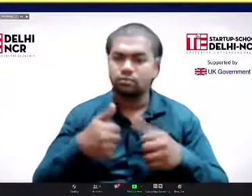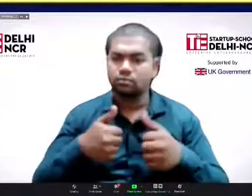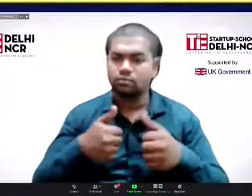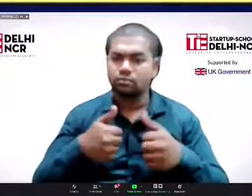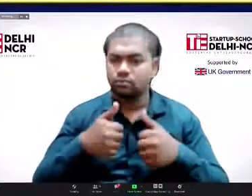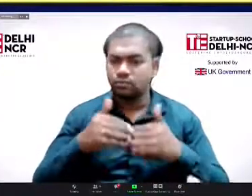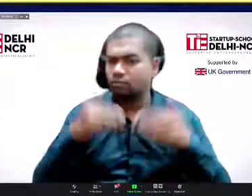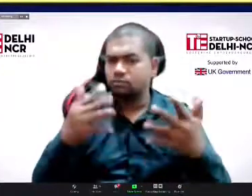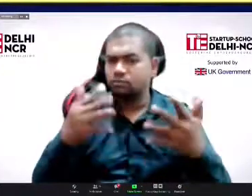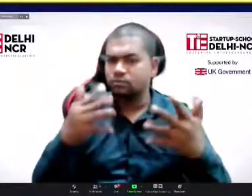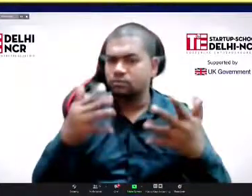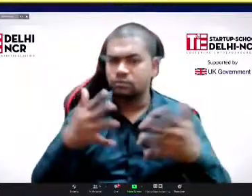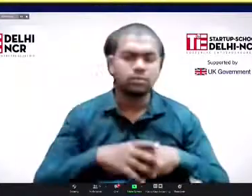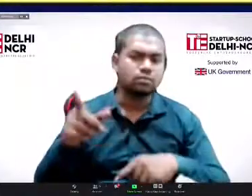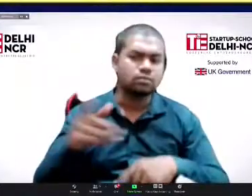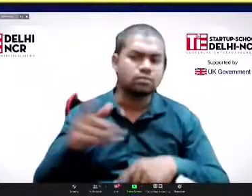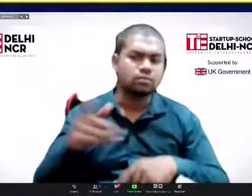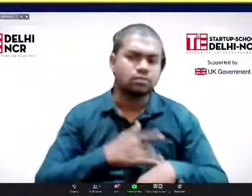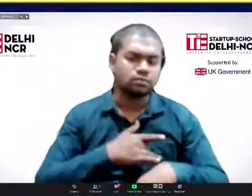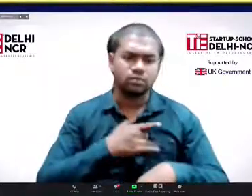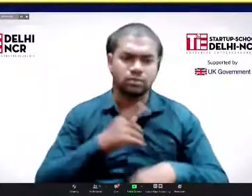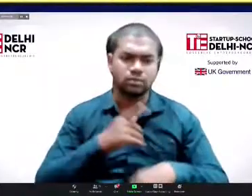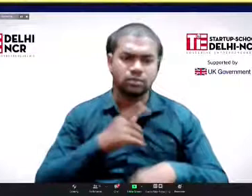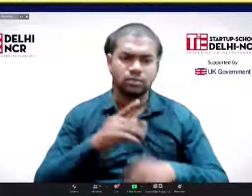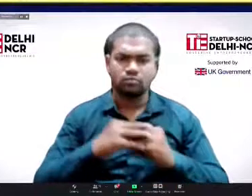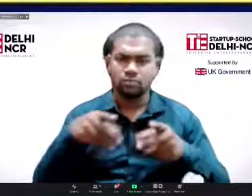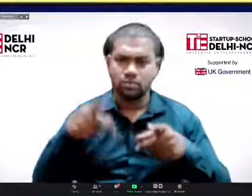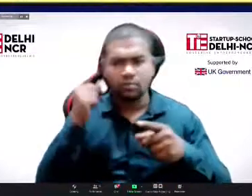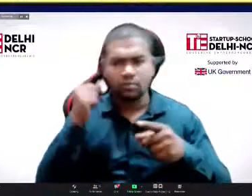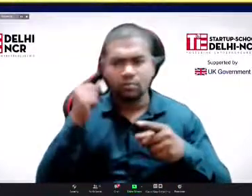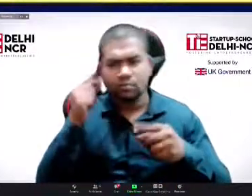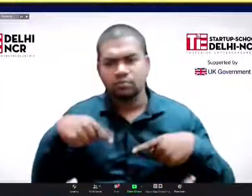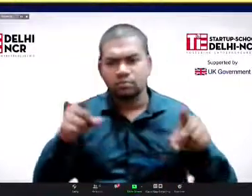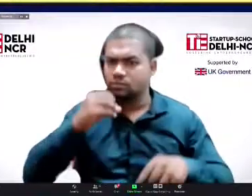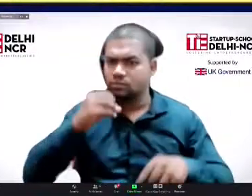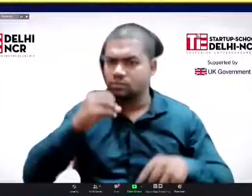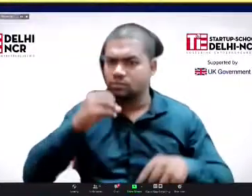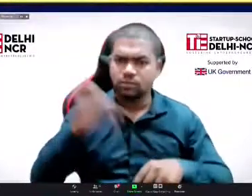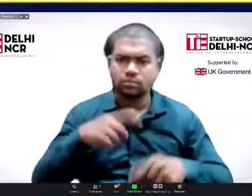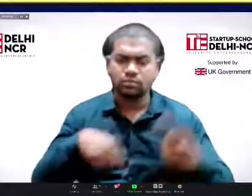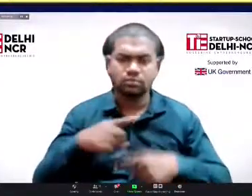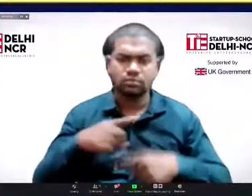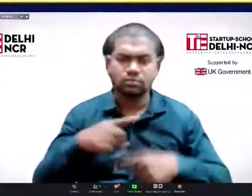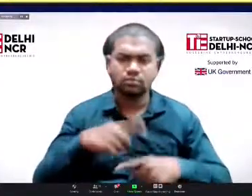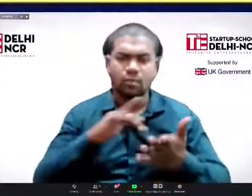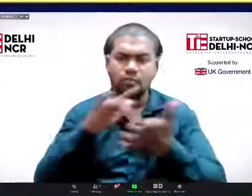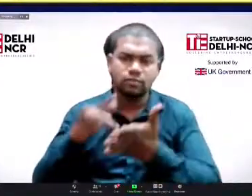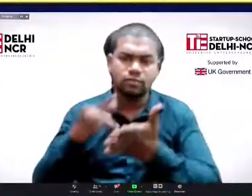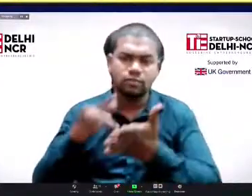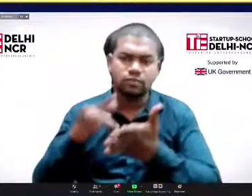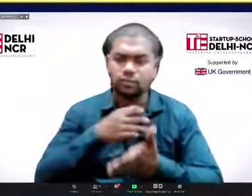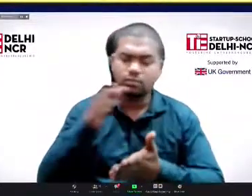the roads typically in Bangalore are quite bad. So, but they still wanted to bring alive the creative destinations of Bangalore. So at the